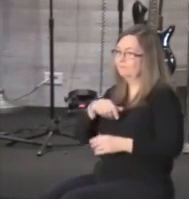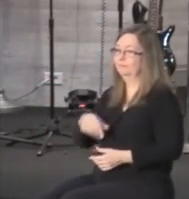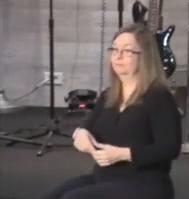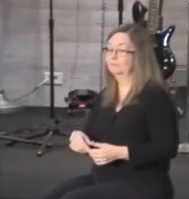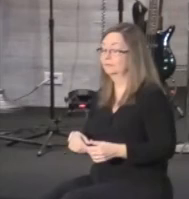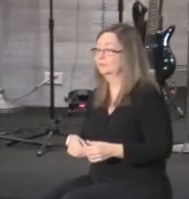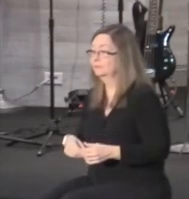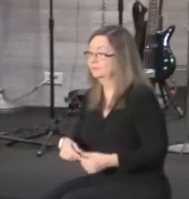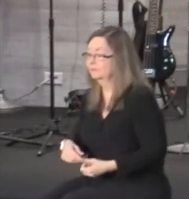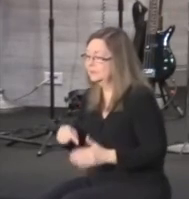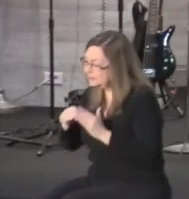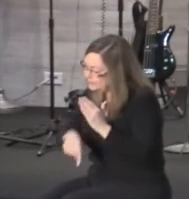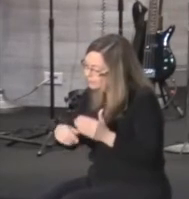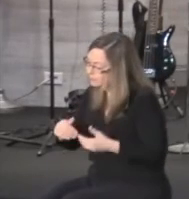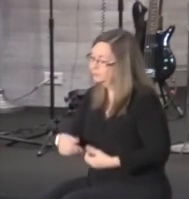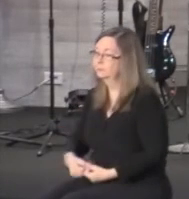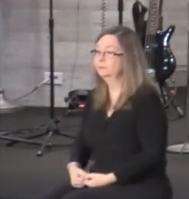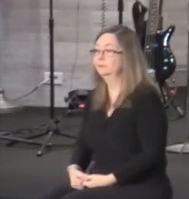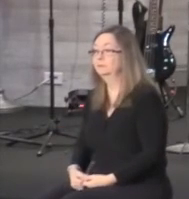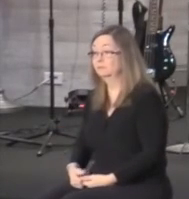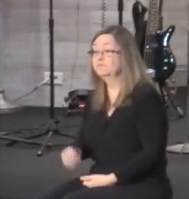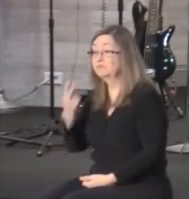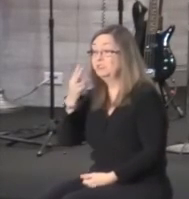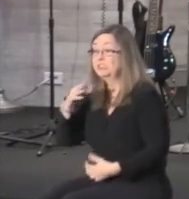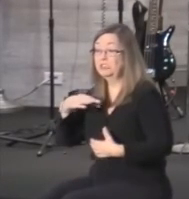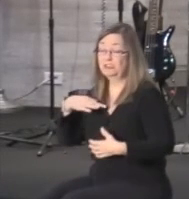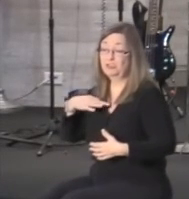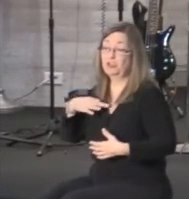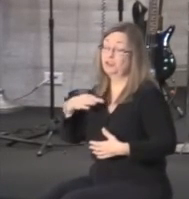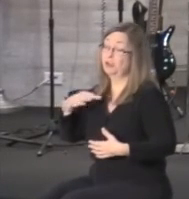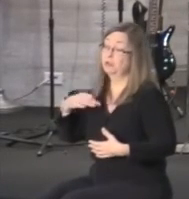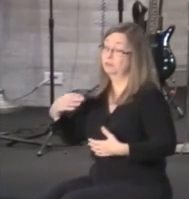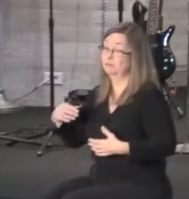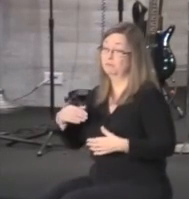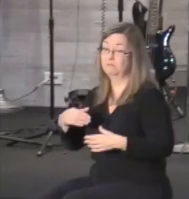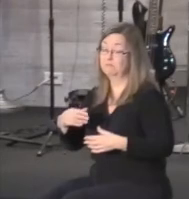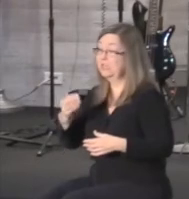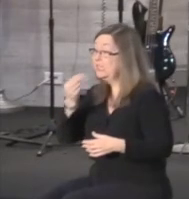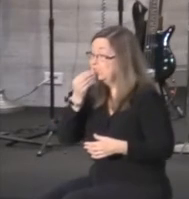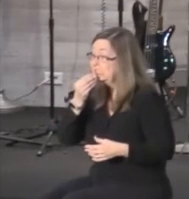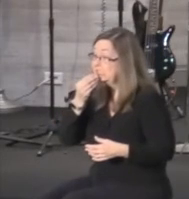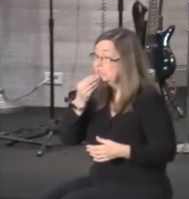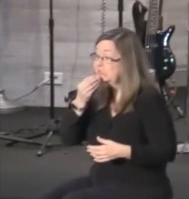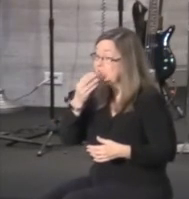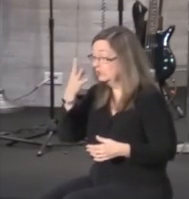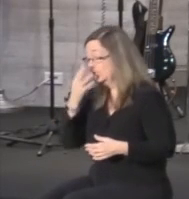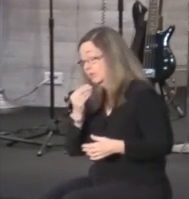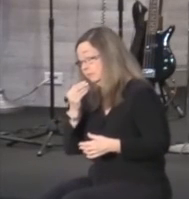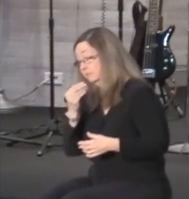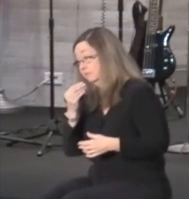Bring it to your inner core. You've seen the shirts out there. Eat,